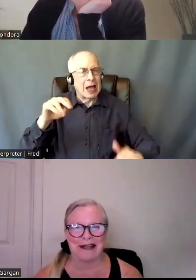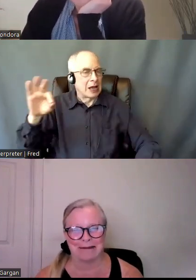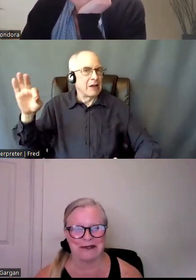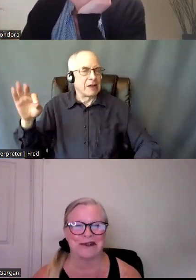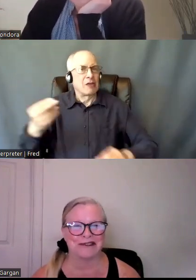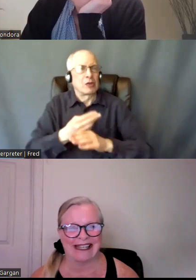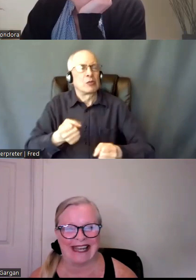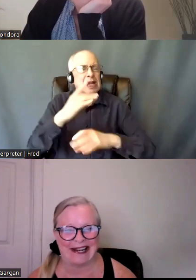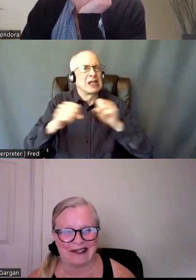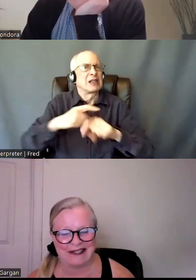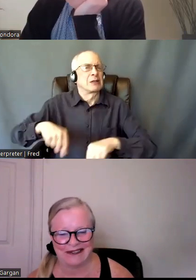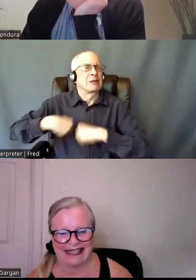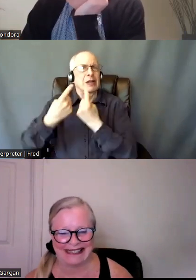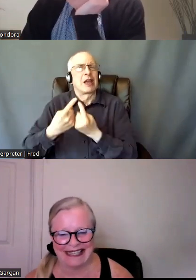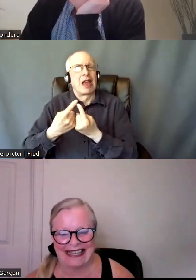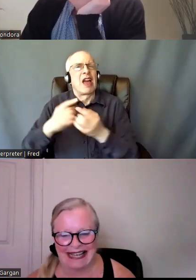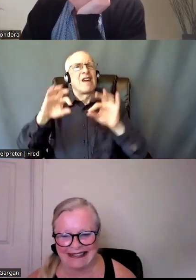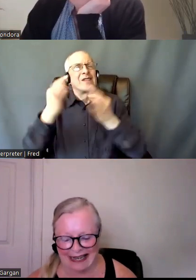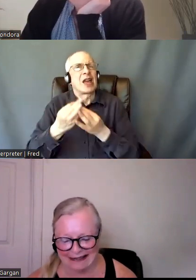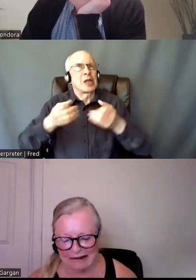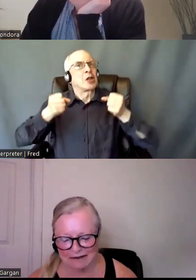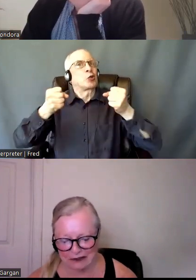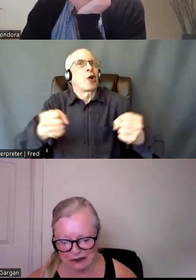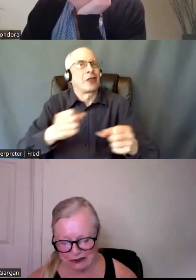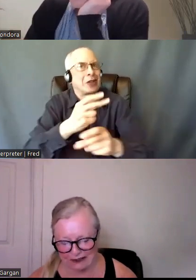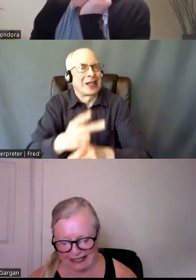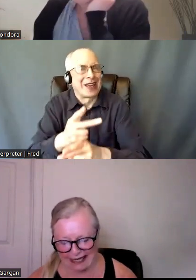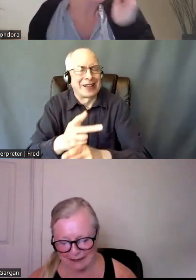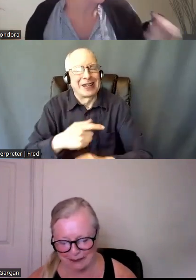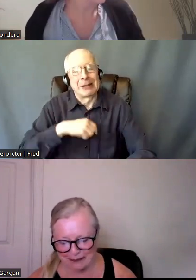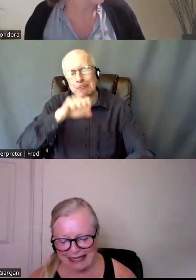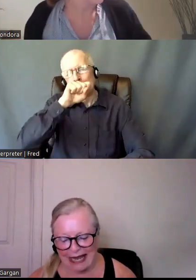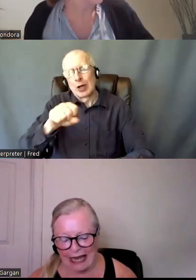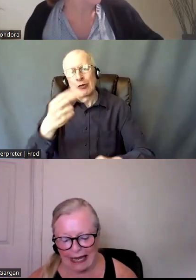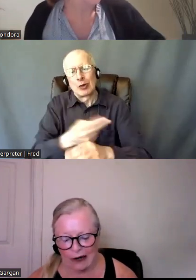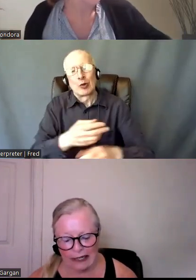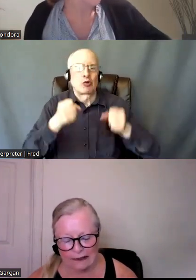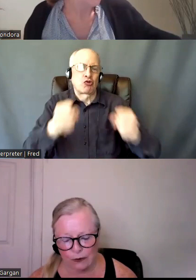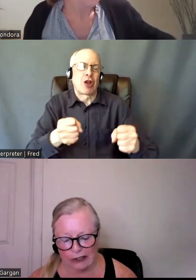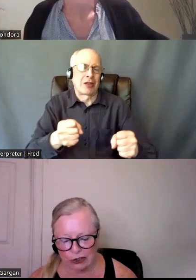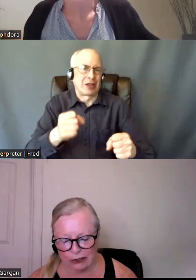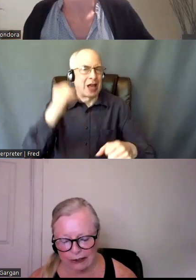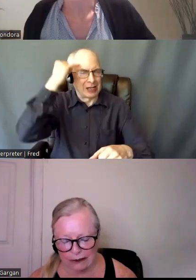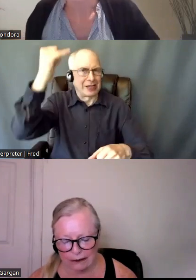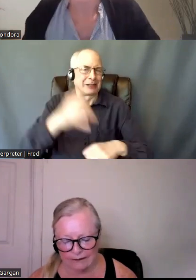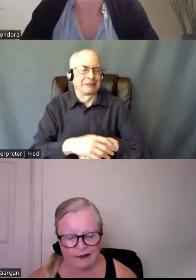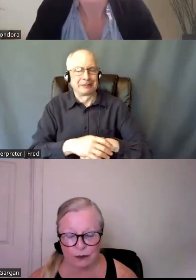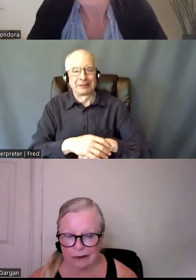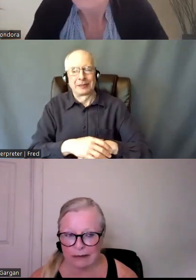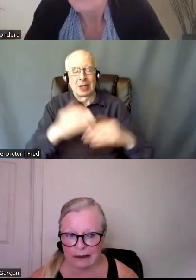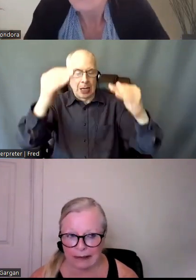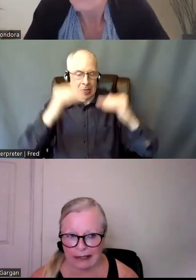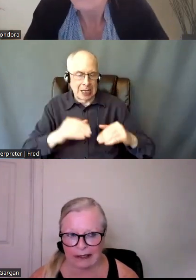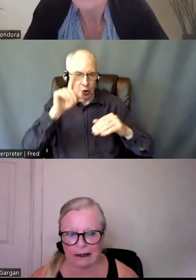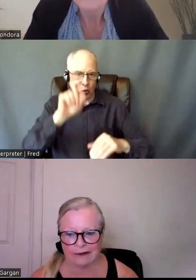about family-driven care. So that's, I love that you use that. Our next question, and this is